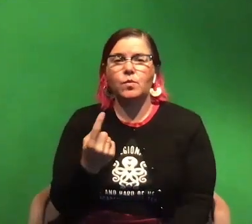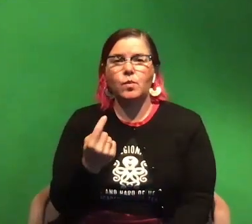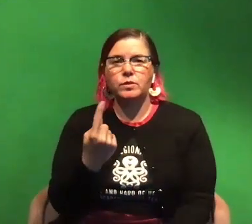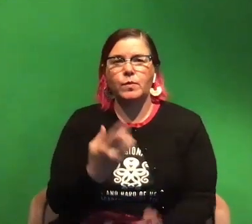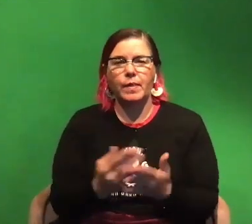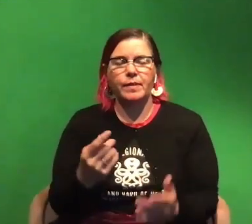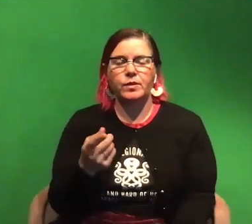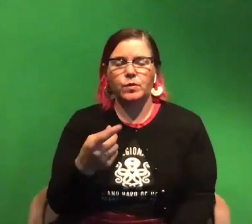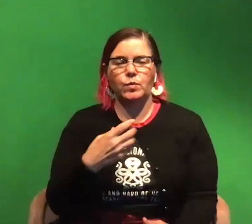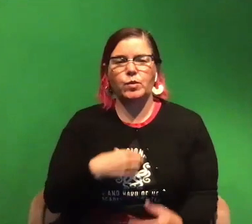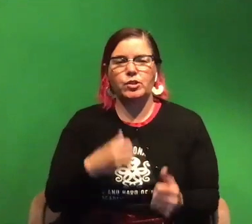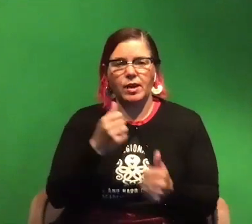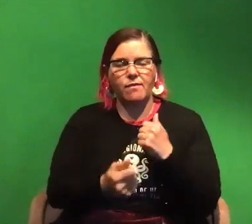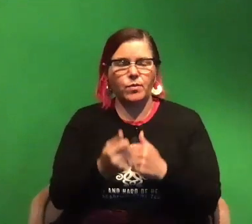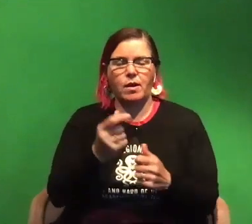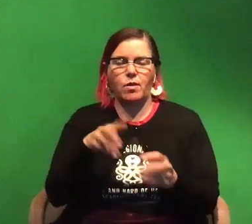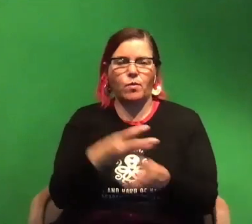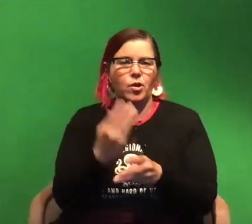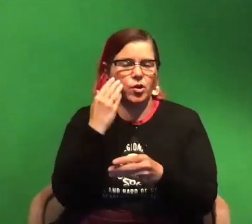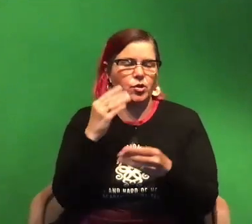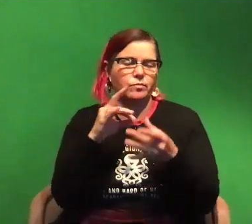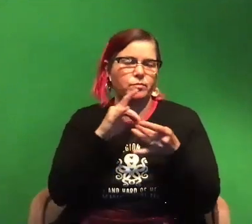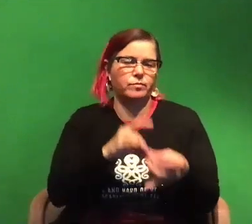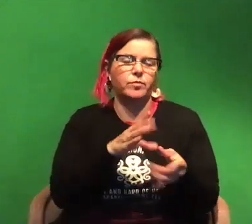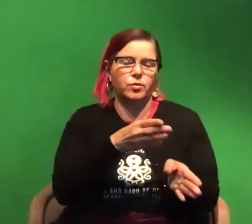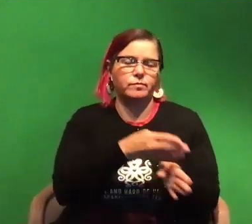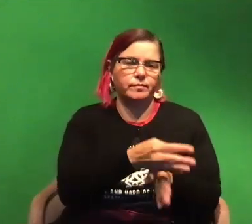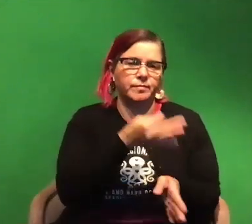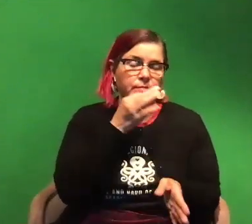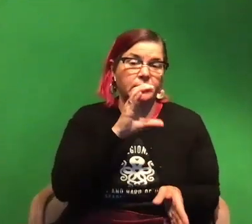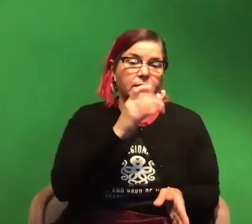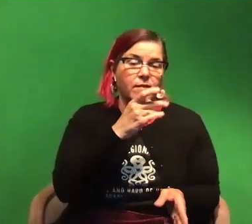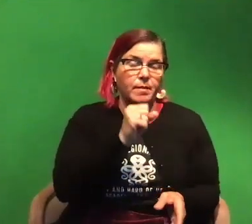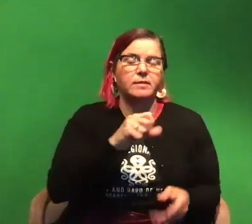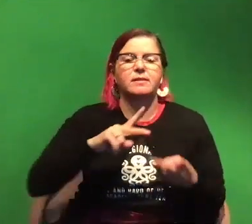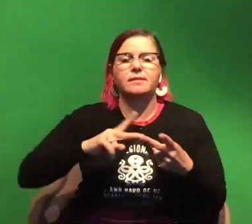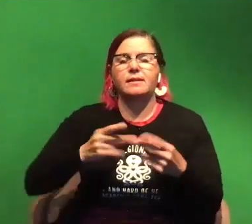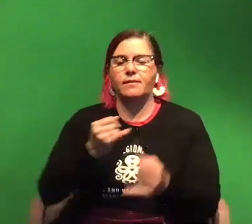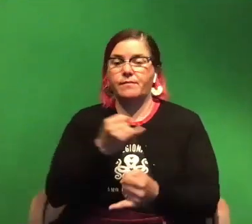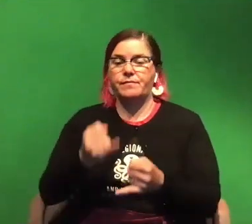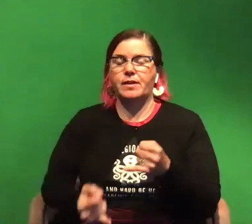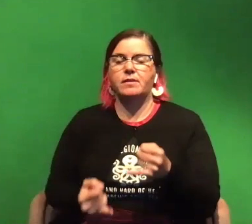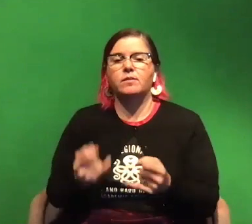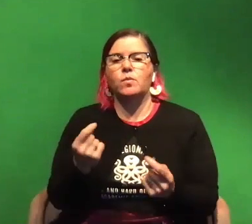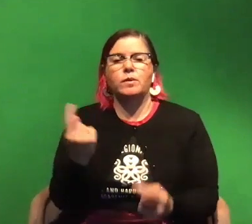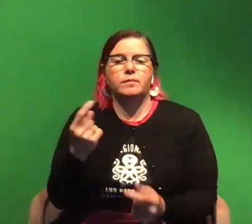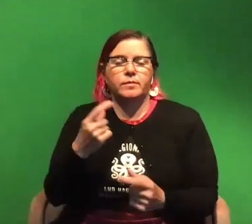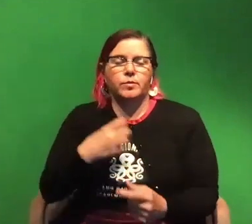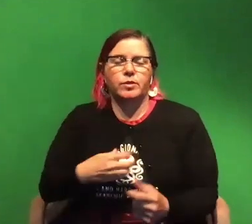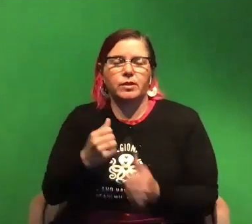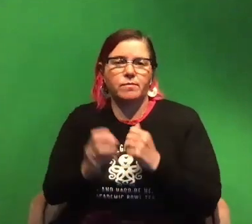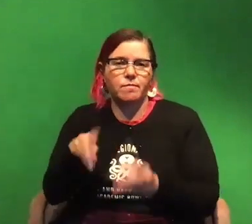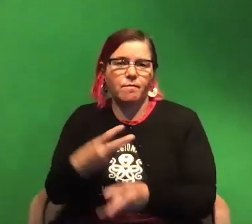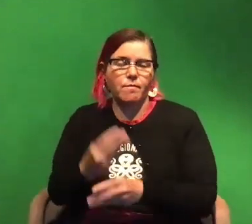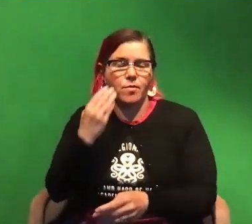thing that you wish everybody in the world knew about cephalopods? And then the second question, which will be our final question, is what's something that you wish everybody in the